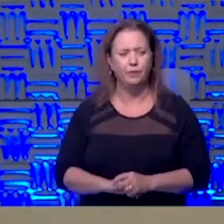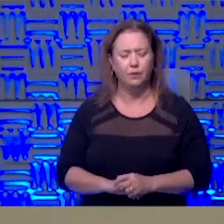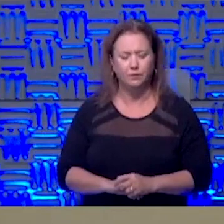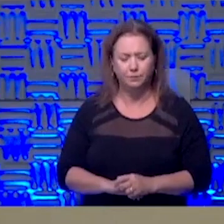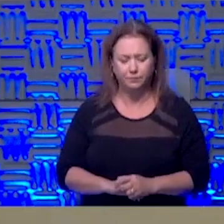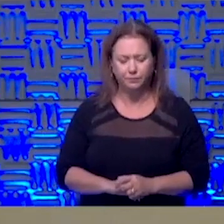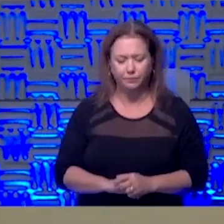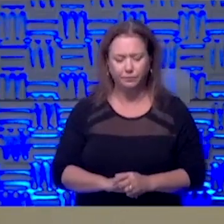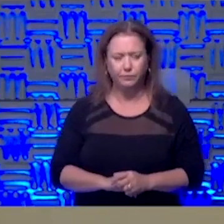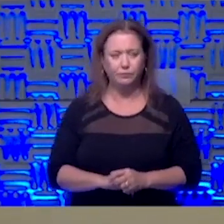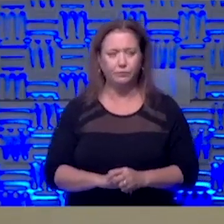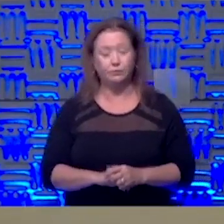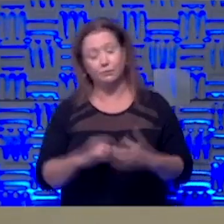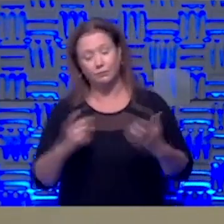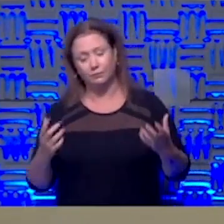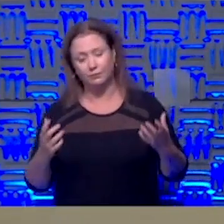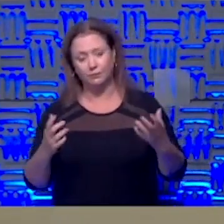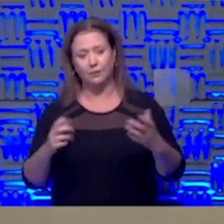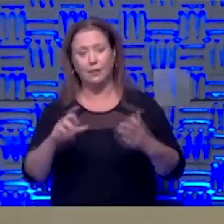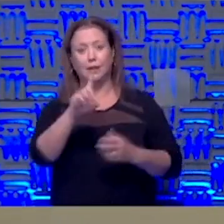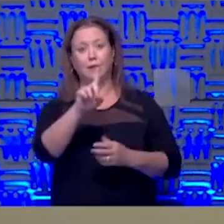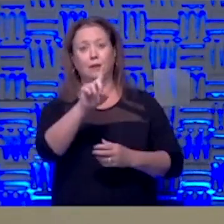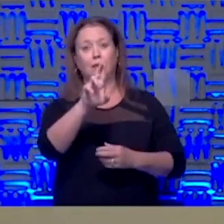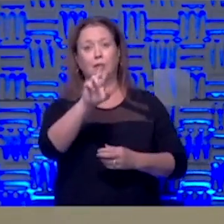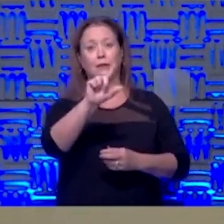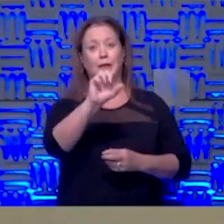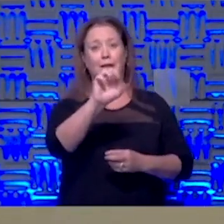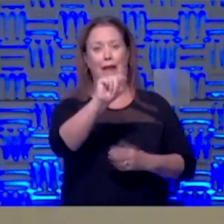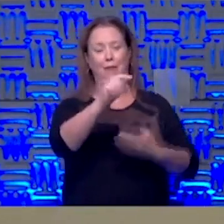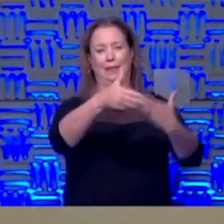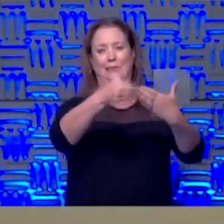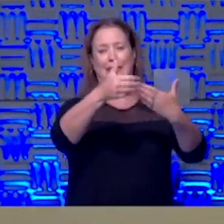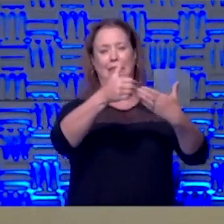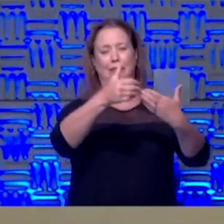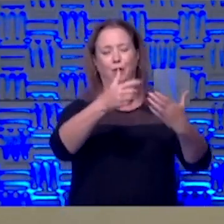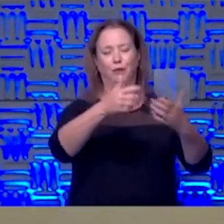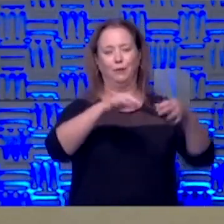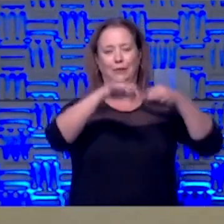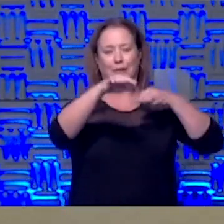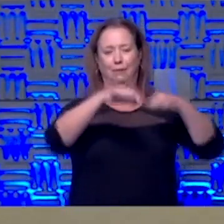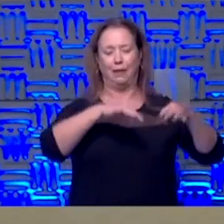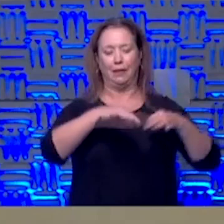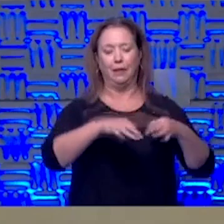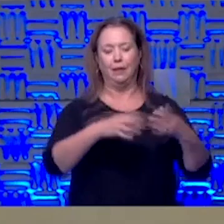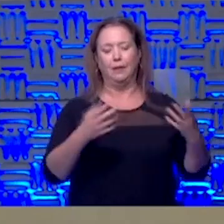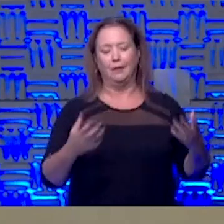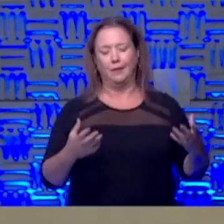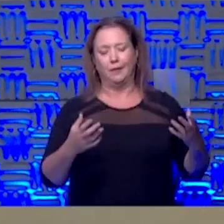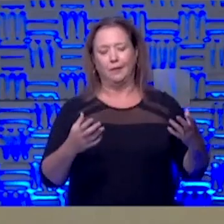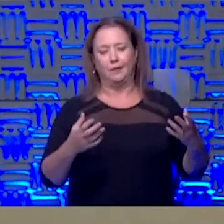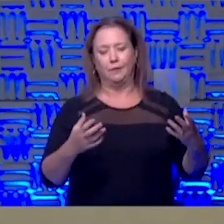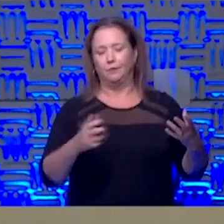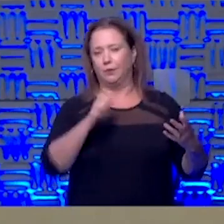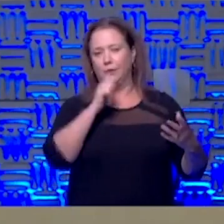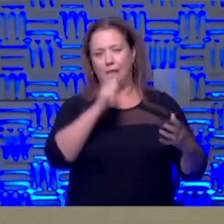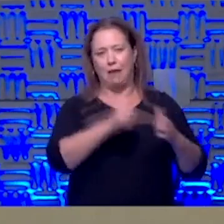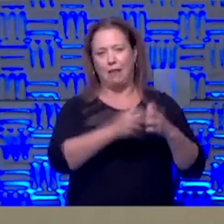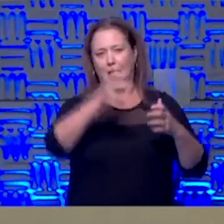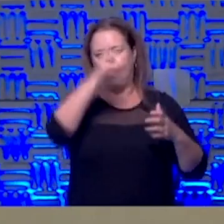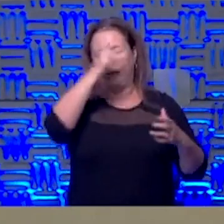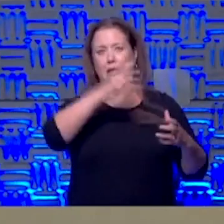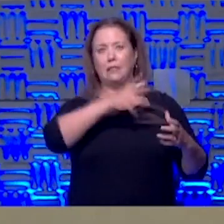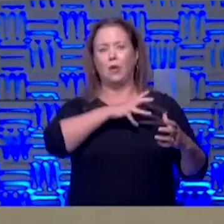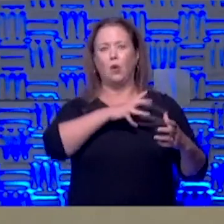Well, I'll start with the dugout first, because that's a lot easier. There's not a lot of guys. We